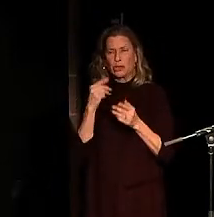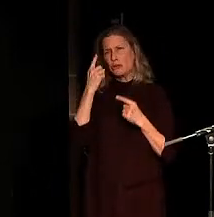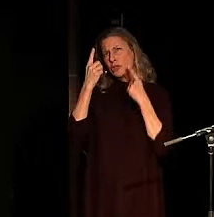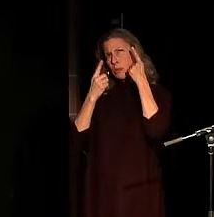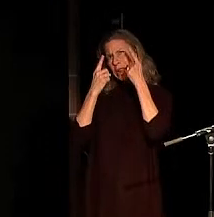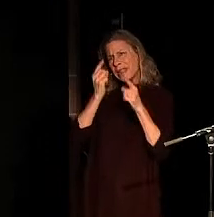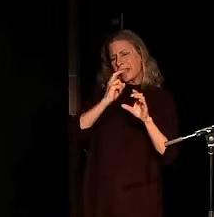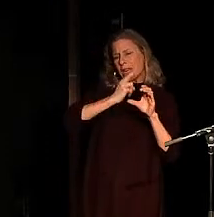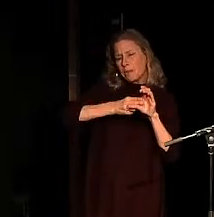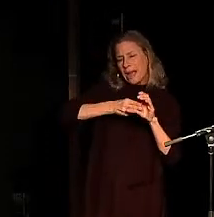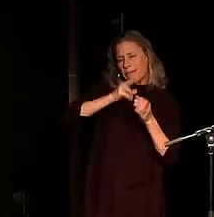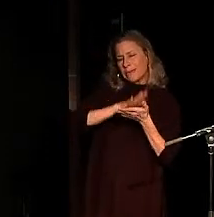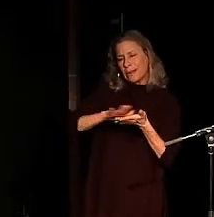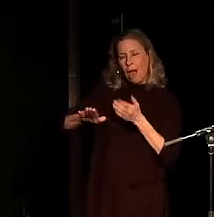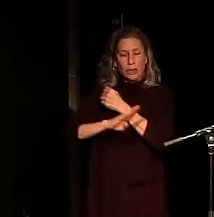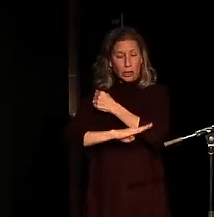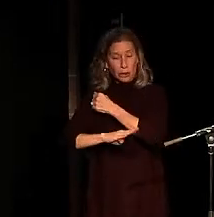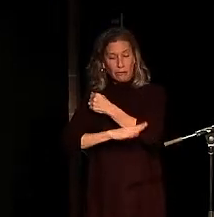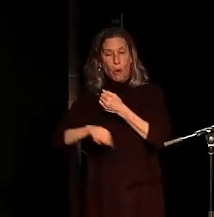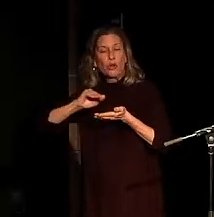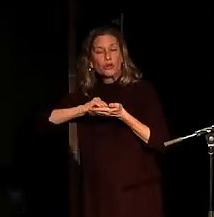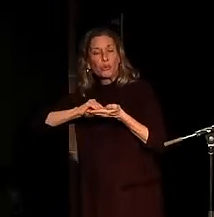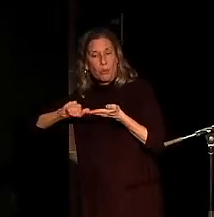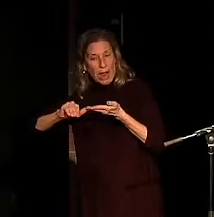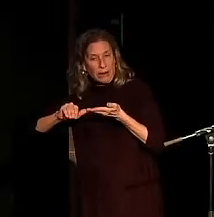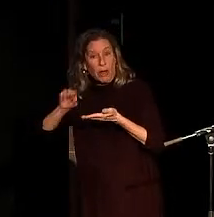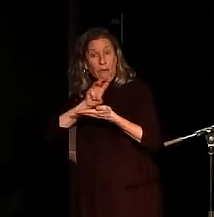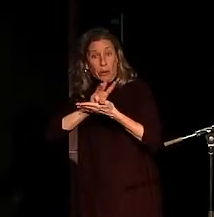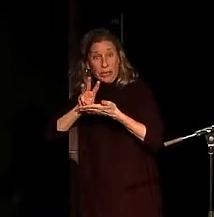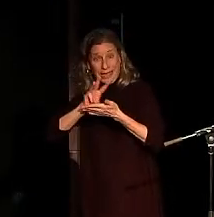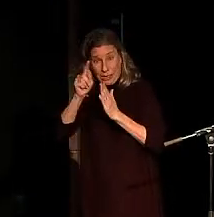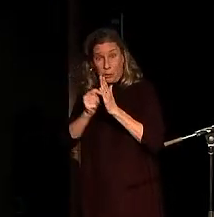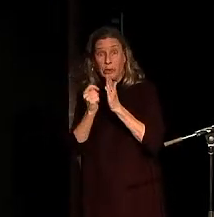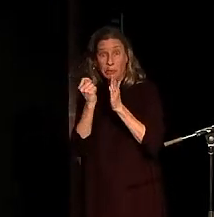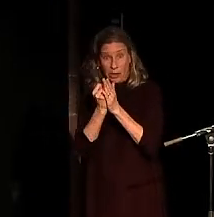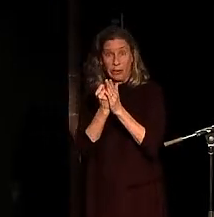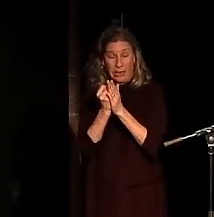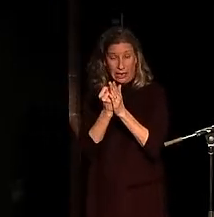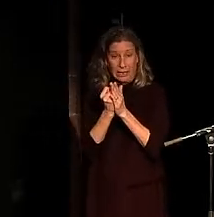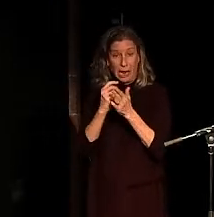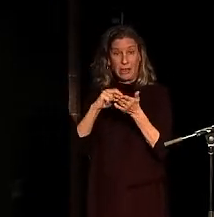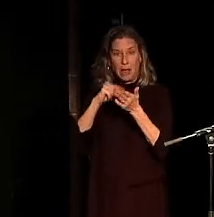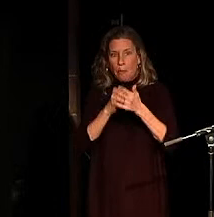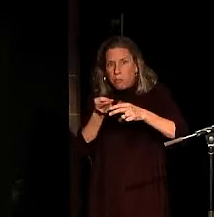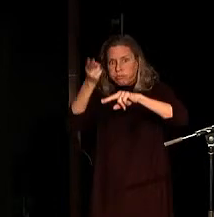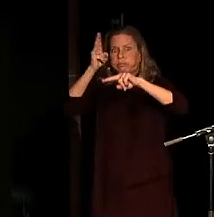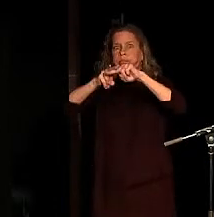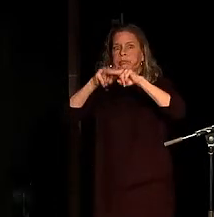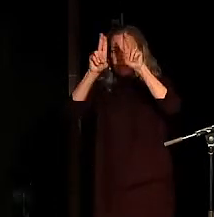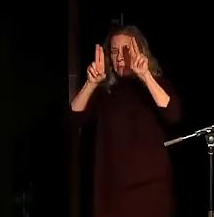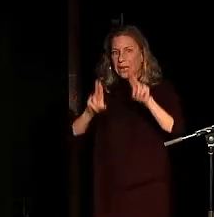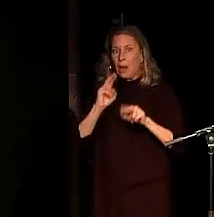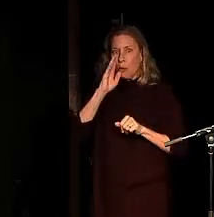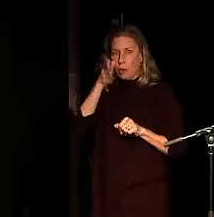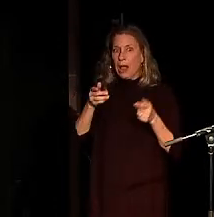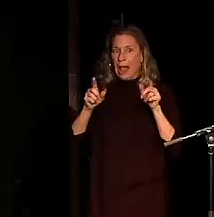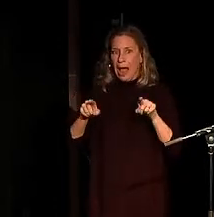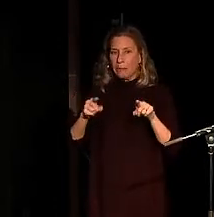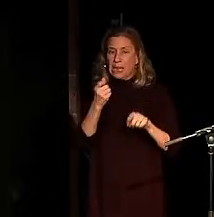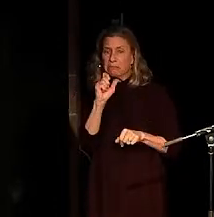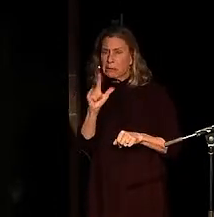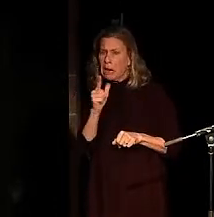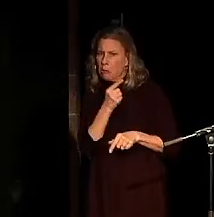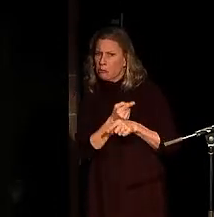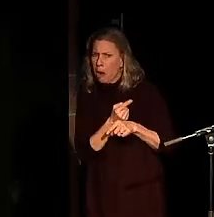about college for the fall now, to waive that for a six-week period, right? Yes, so yes. That should give us a big bump in applications. I think, Gail, it's fair to